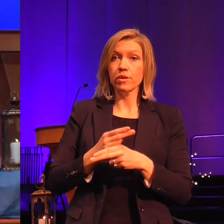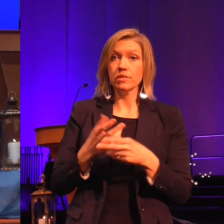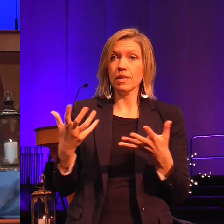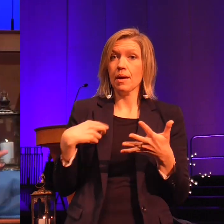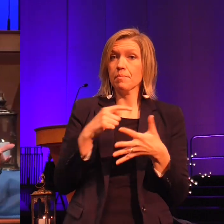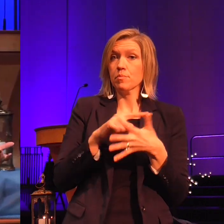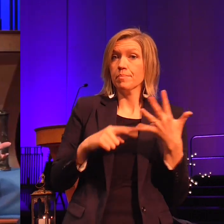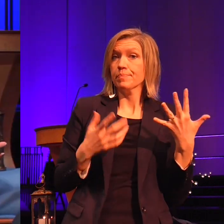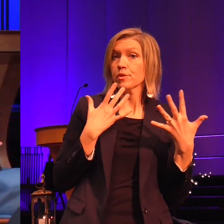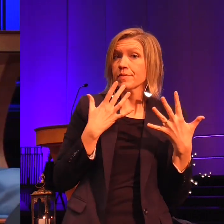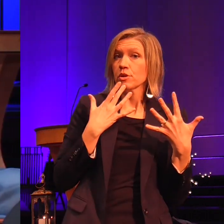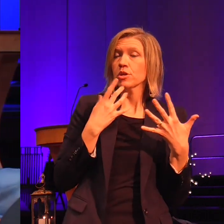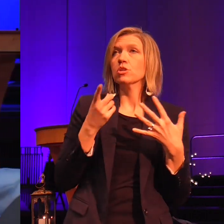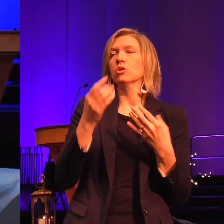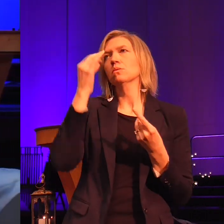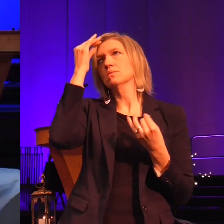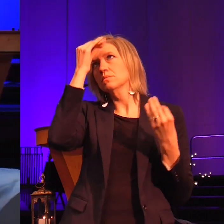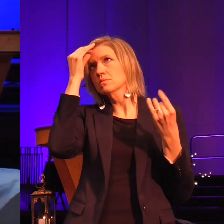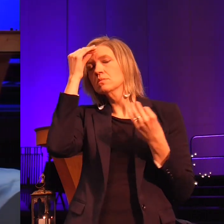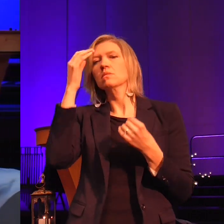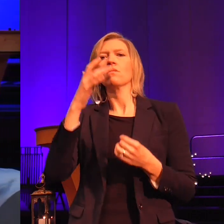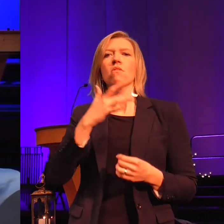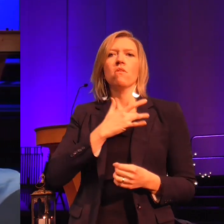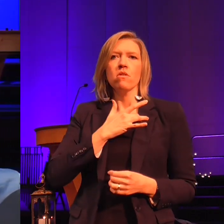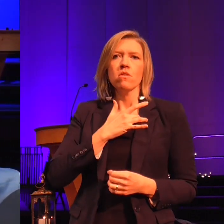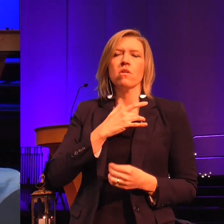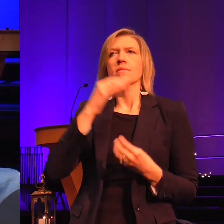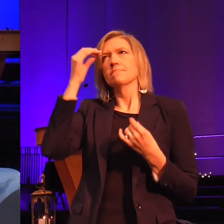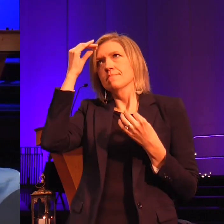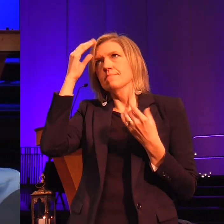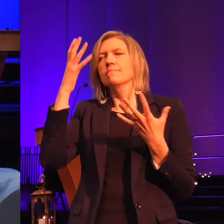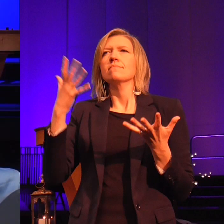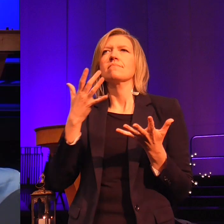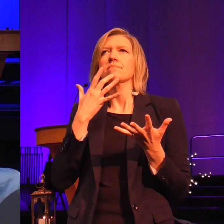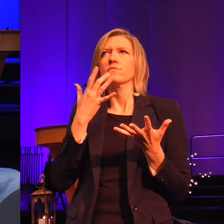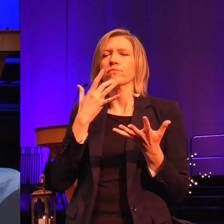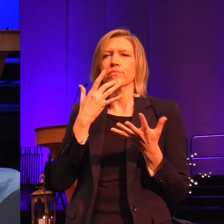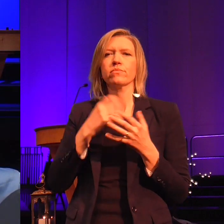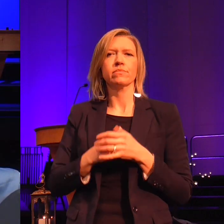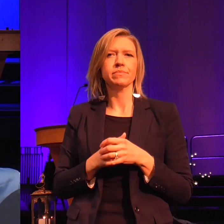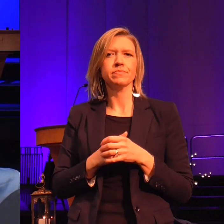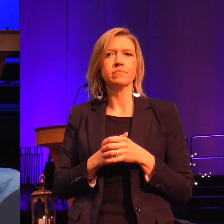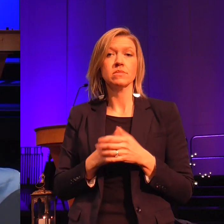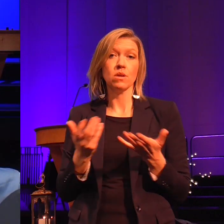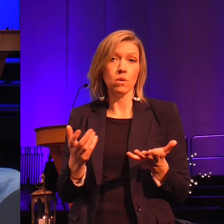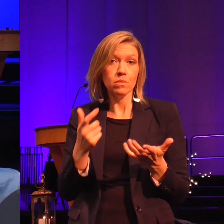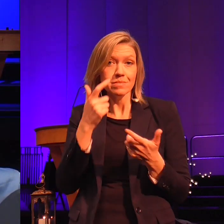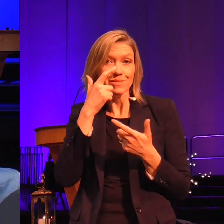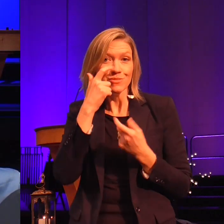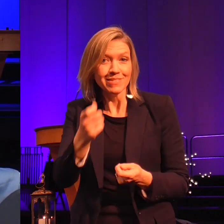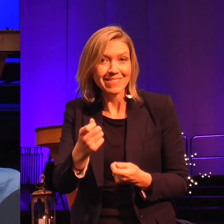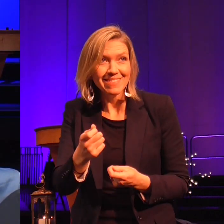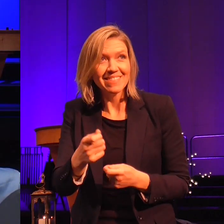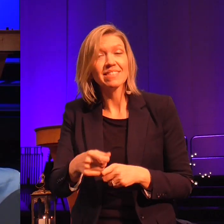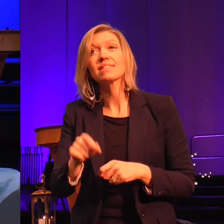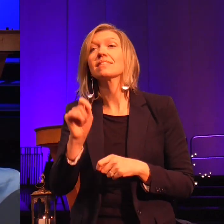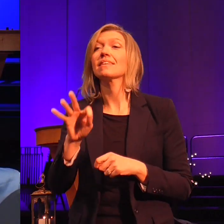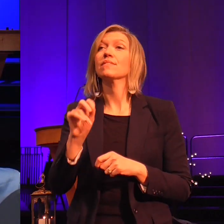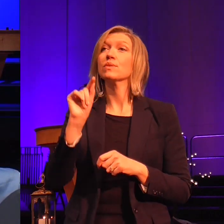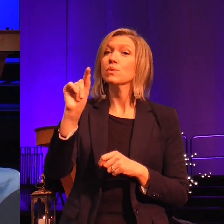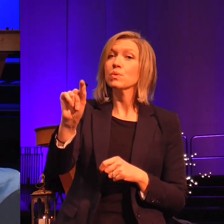You nurture in your mind and heart that which you prefer. So here's the rub. If you or